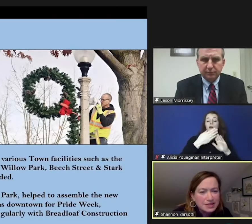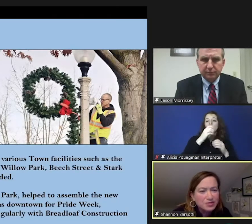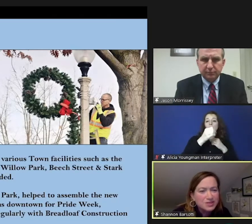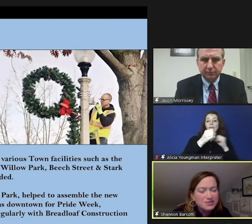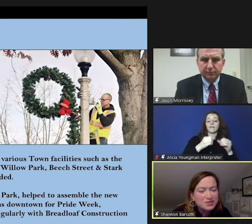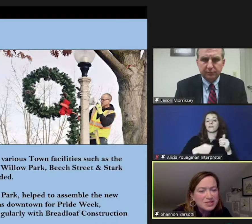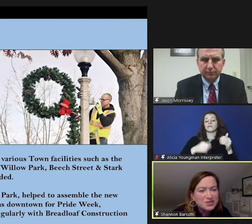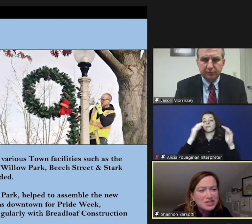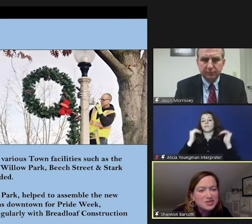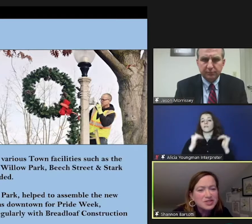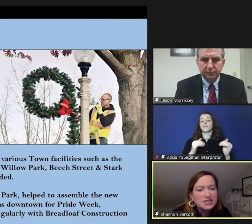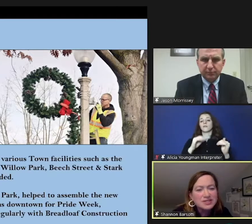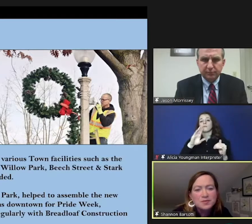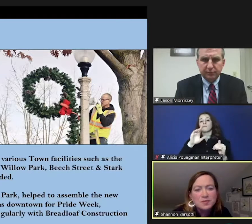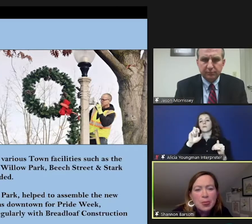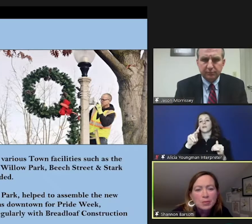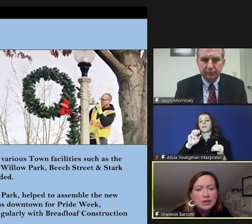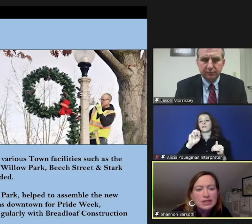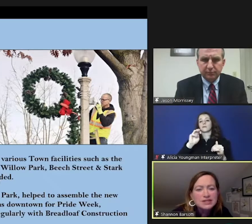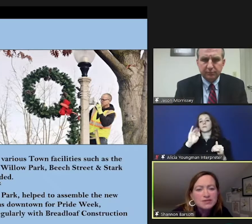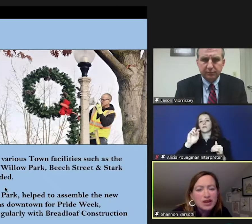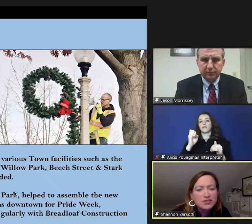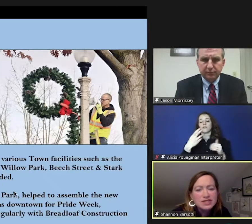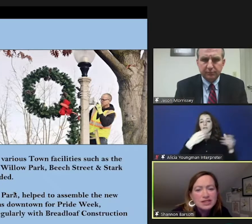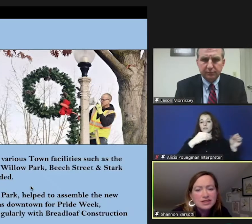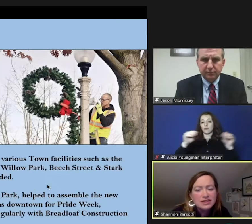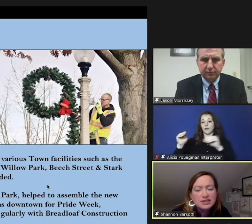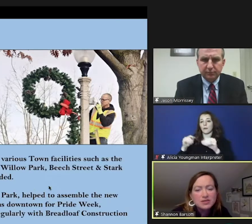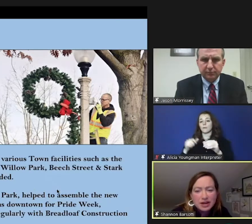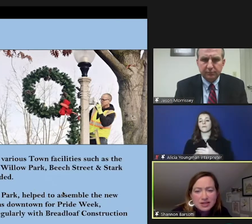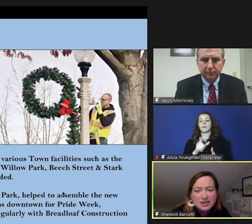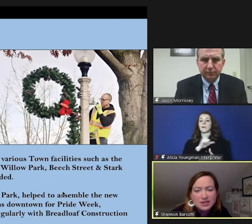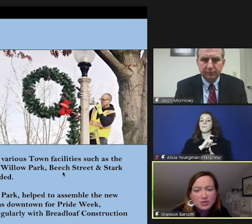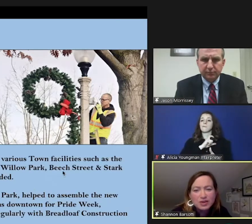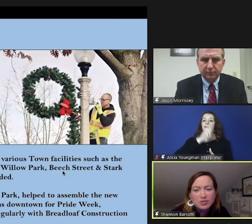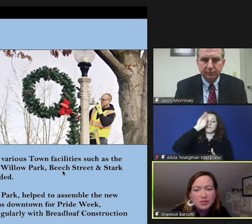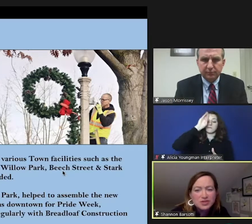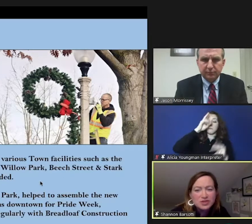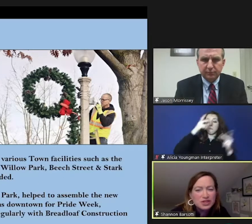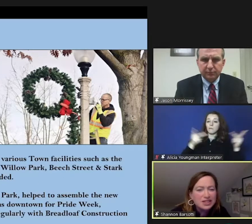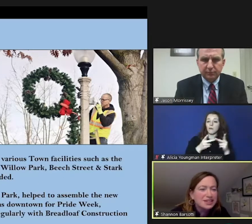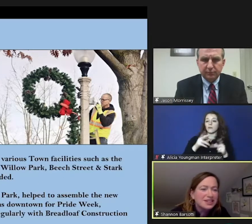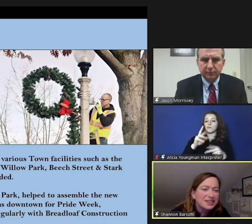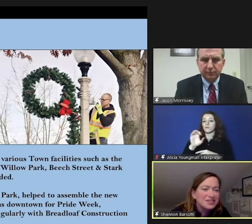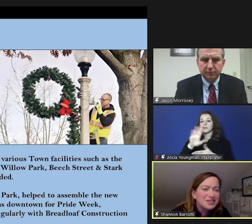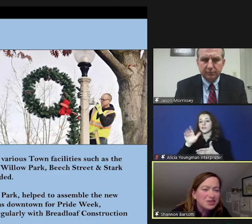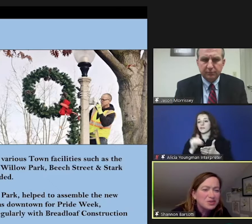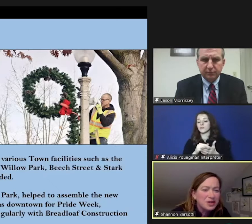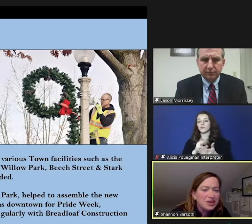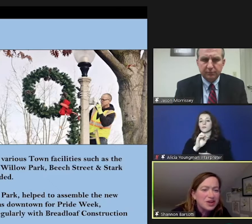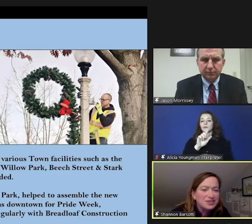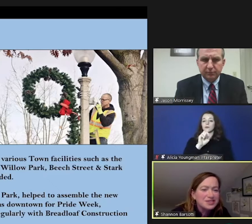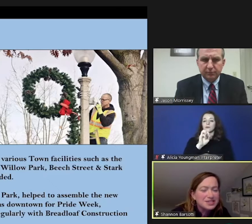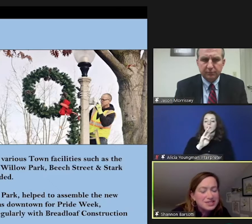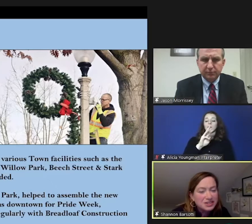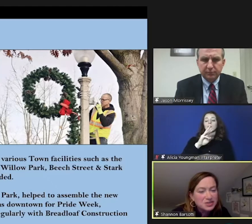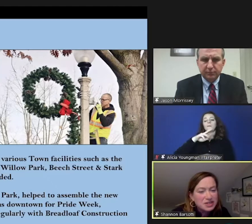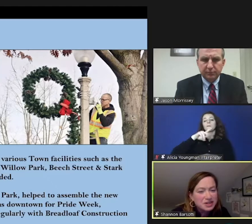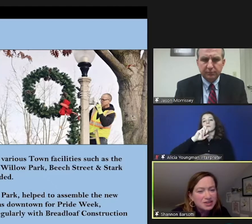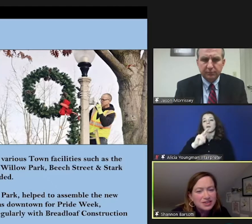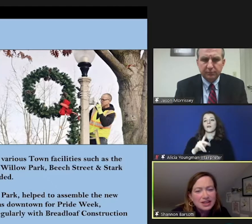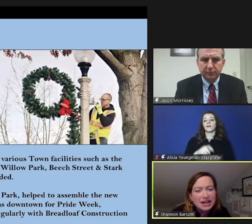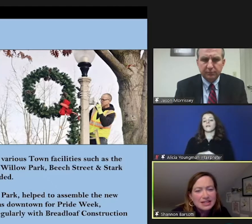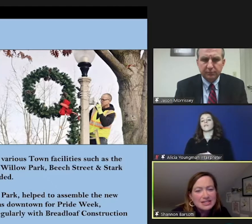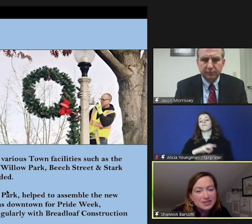where the downtown visitor center is, police and fire facilities, the rec center, Willow Park, Beach Street, Stark Street Playground, the